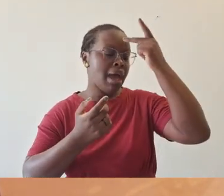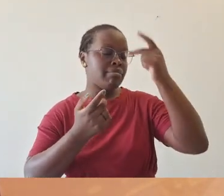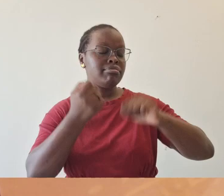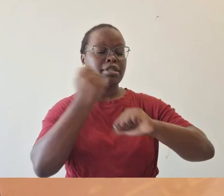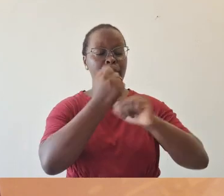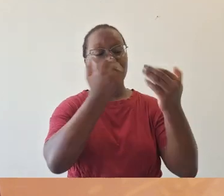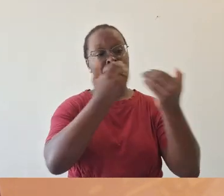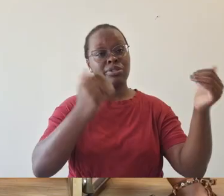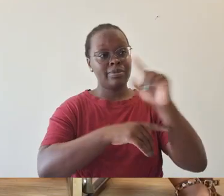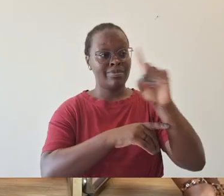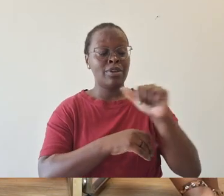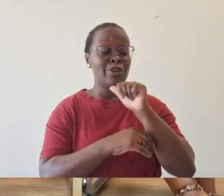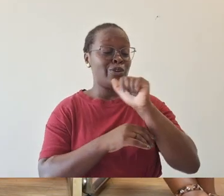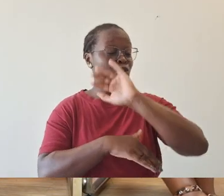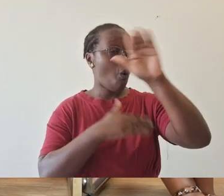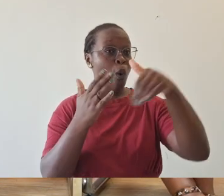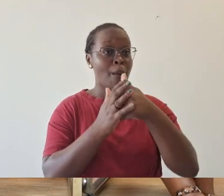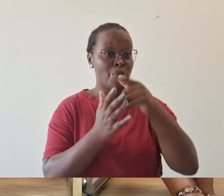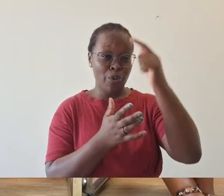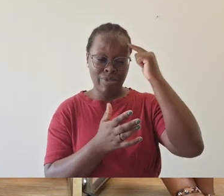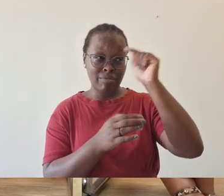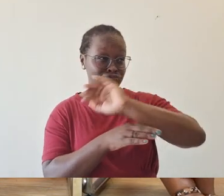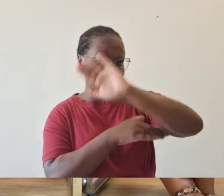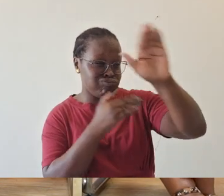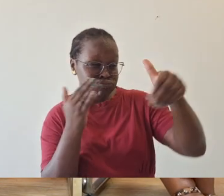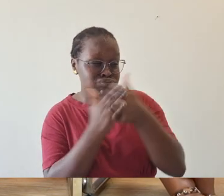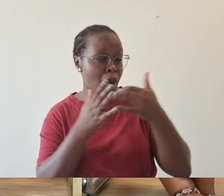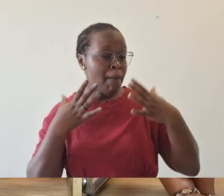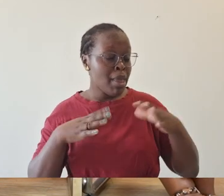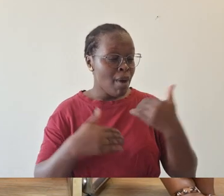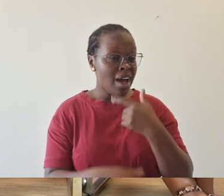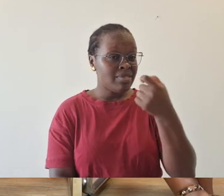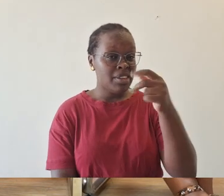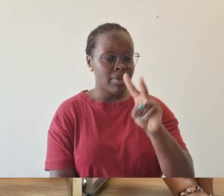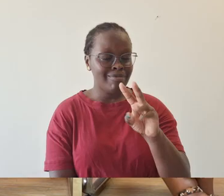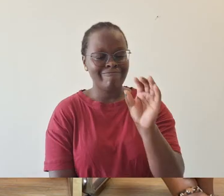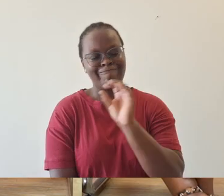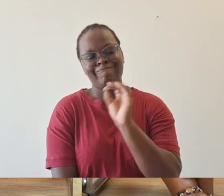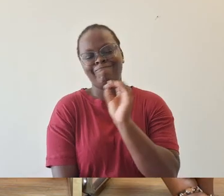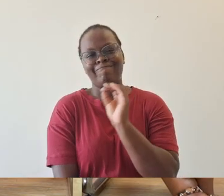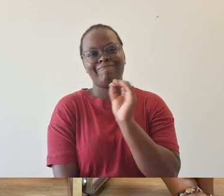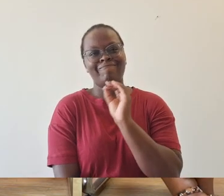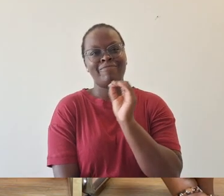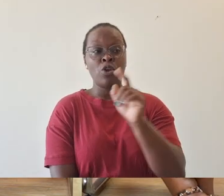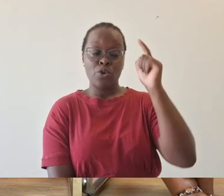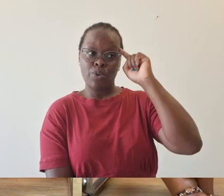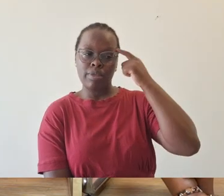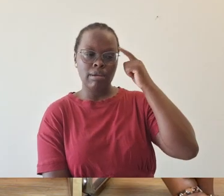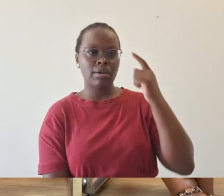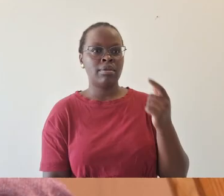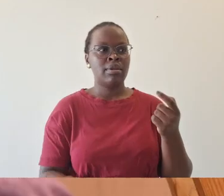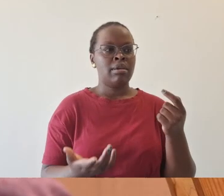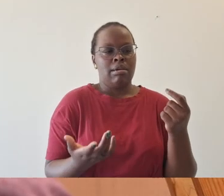fast? Not all of us have TVs. This is more of an urban privilege. The context we're talking about, when we think